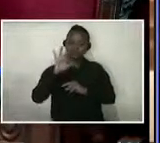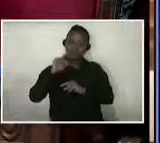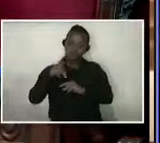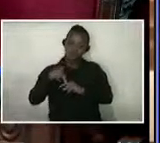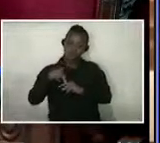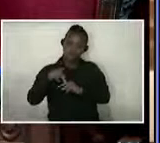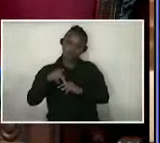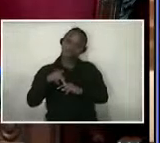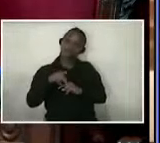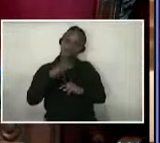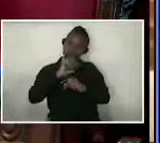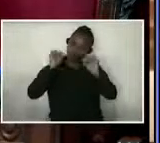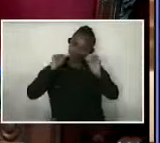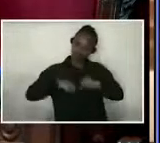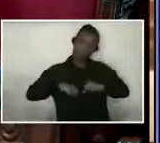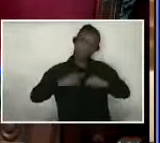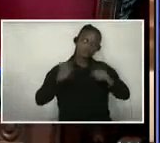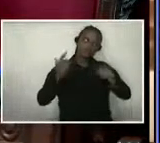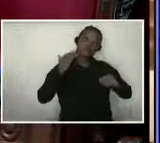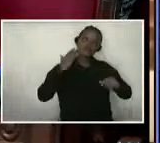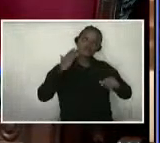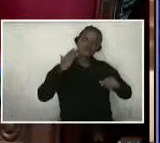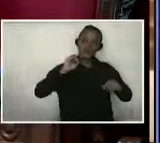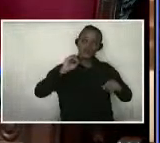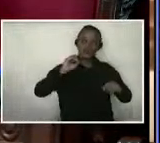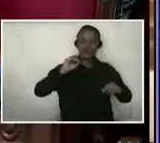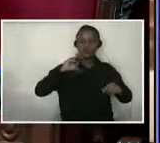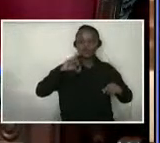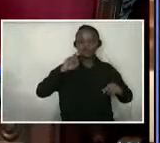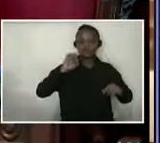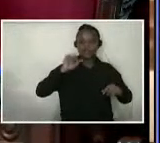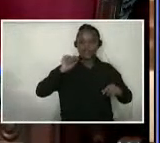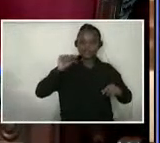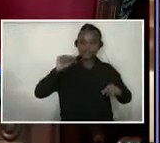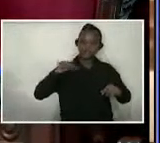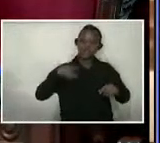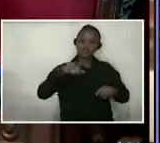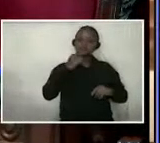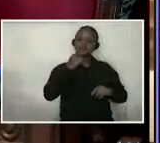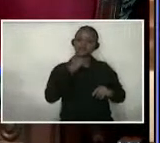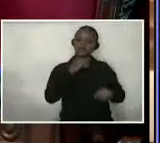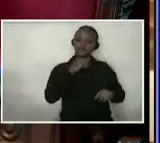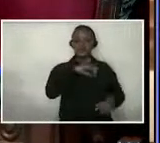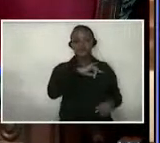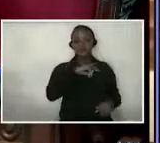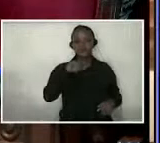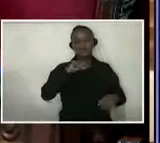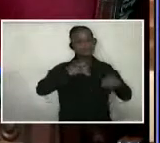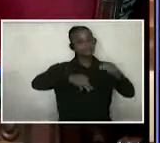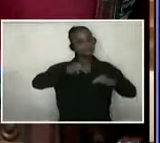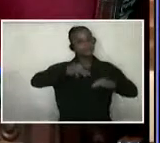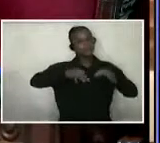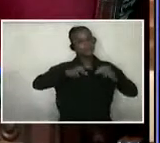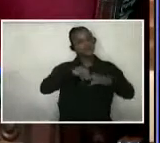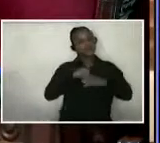at during CODESA in order to enable wider political participation in the country's transformation